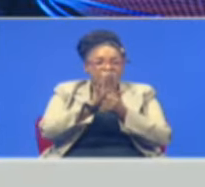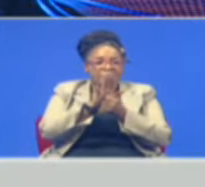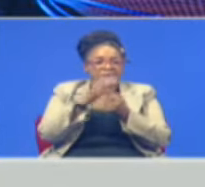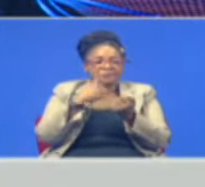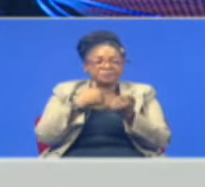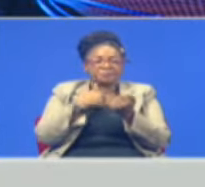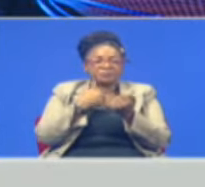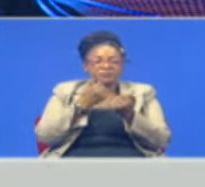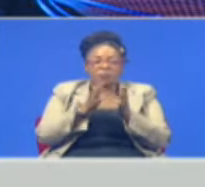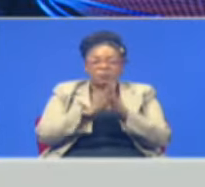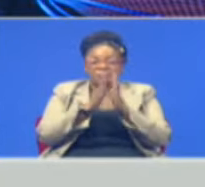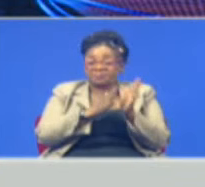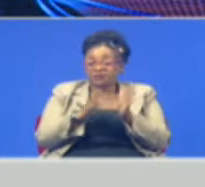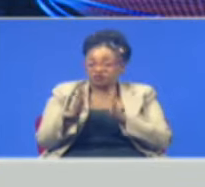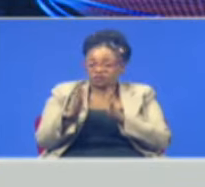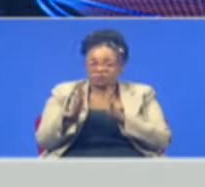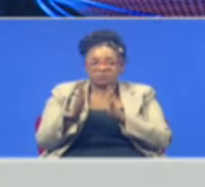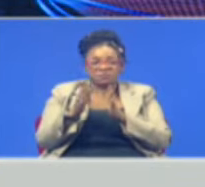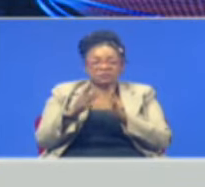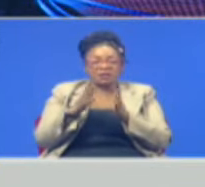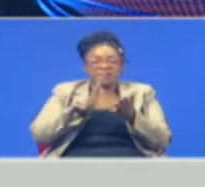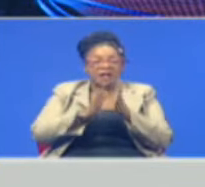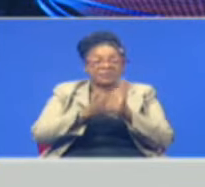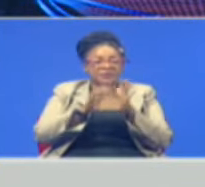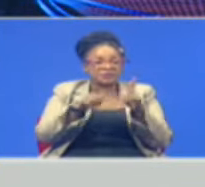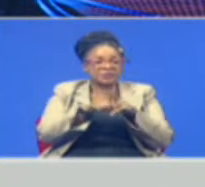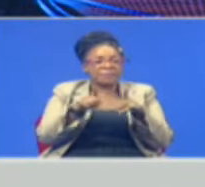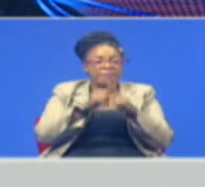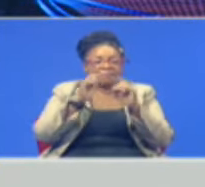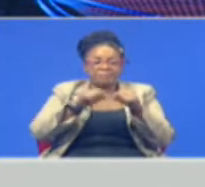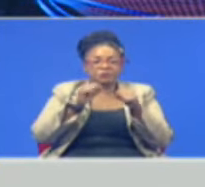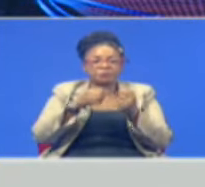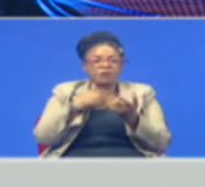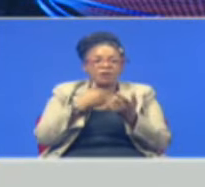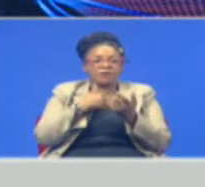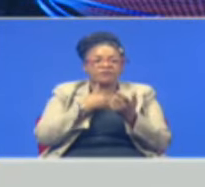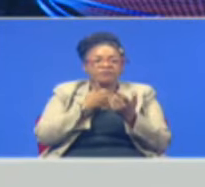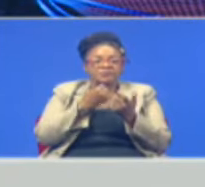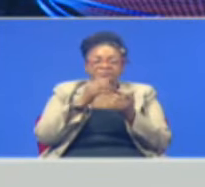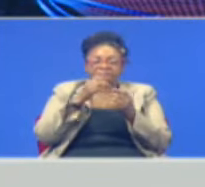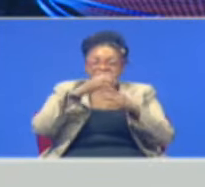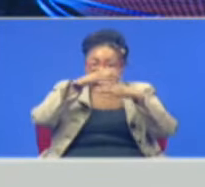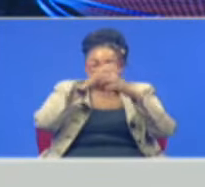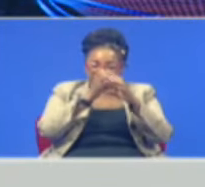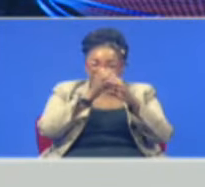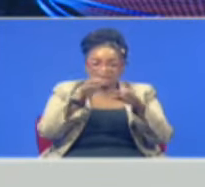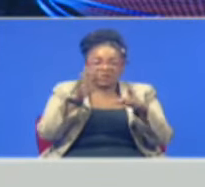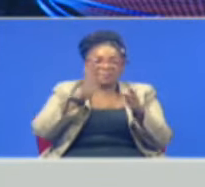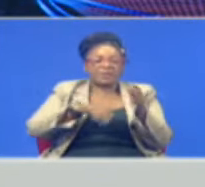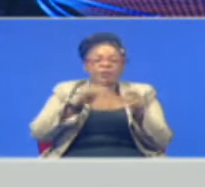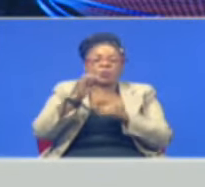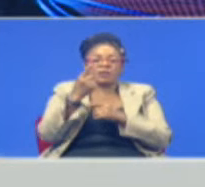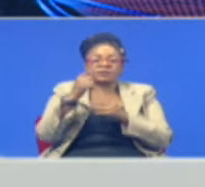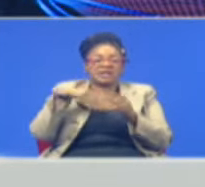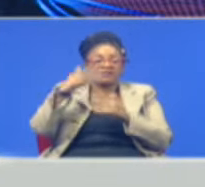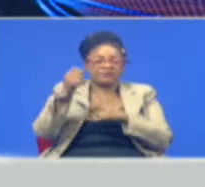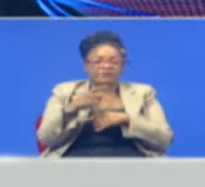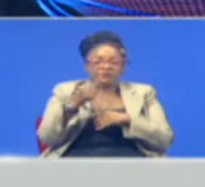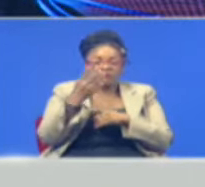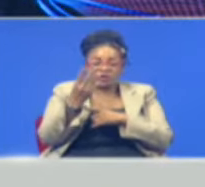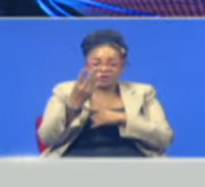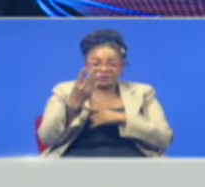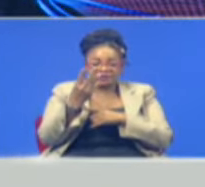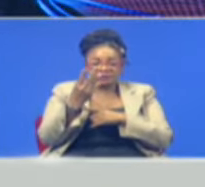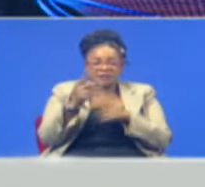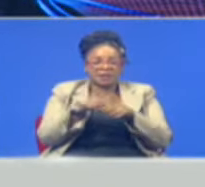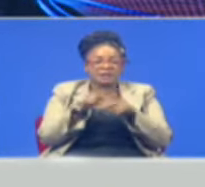with preparations. Athletes are also likely to face daily virus testing rather than once every 4 days as originally